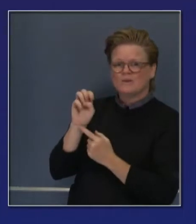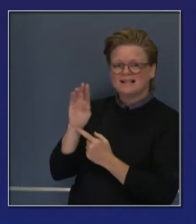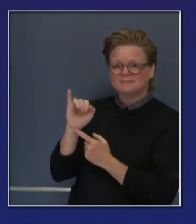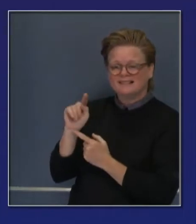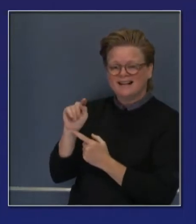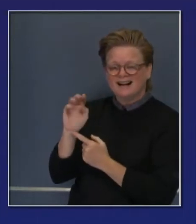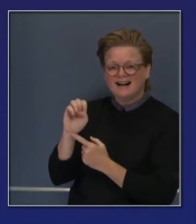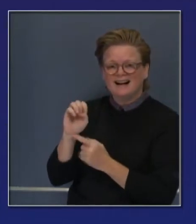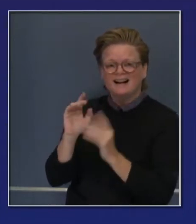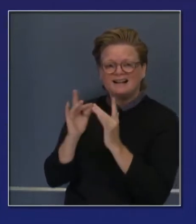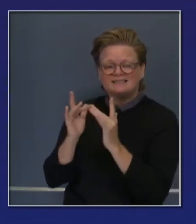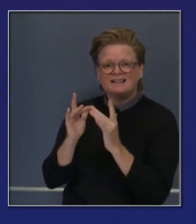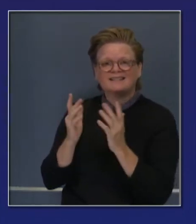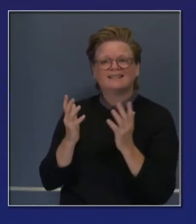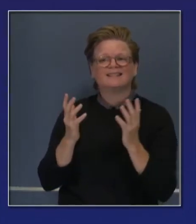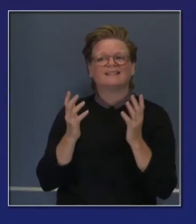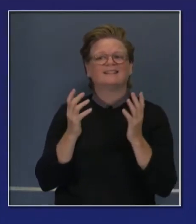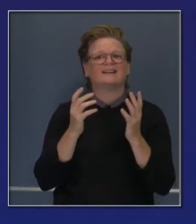or at least,